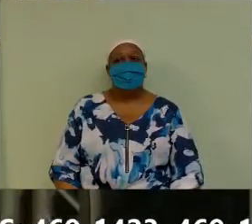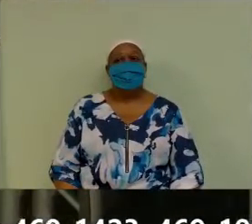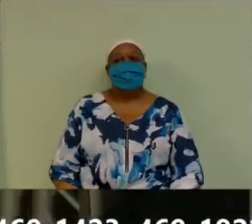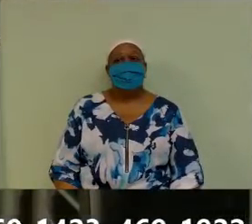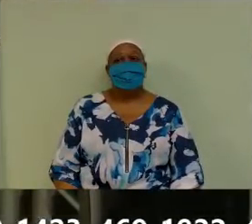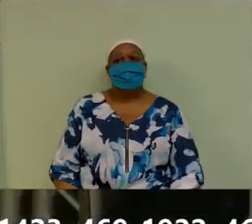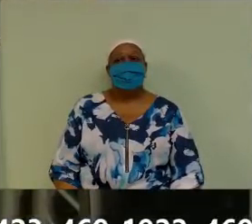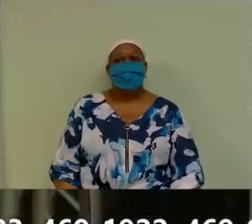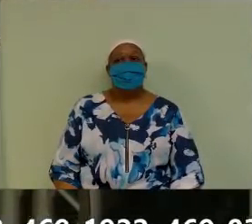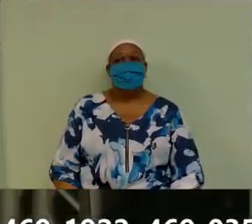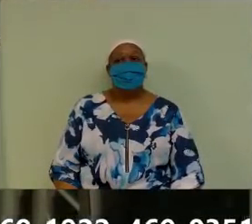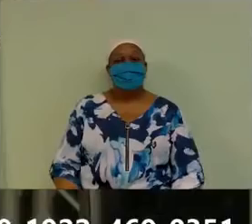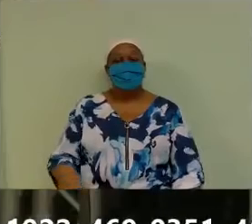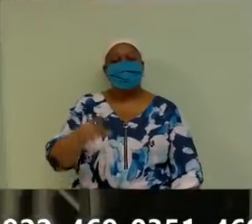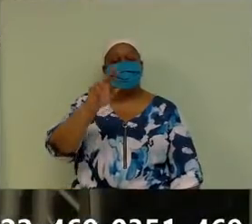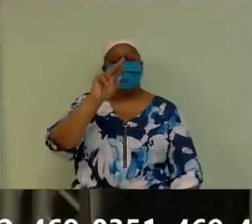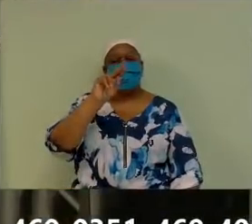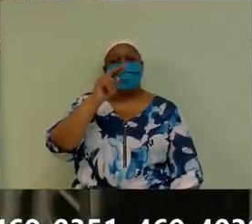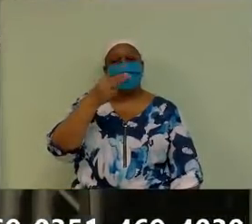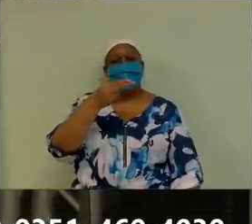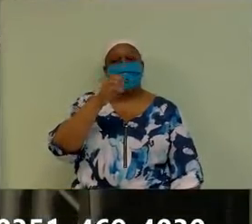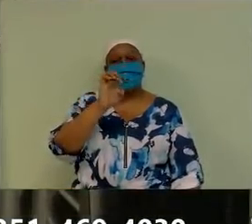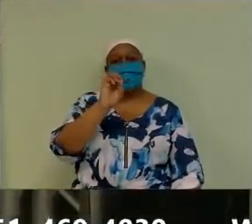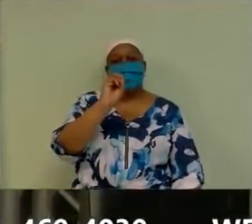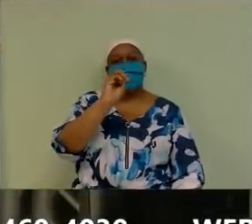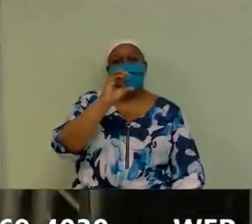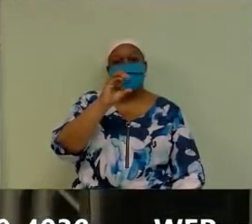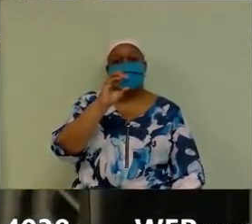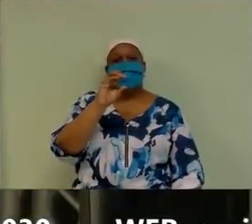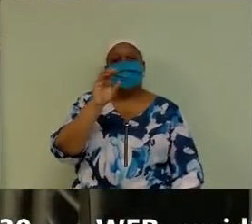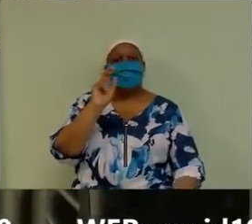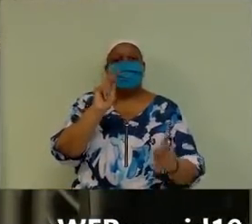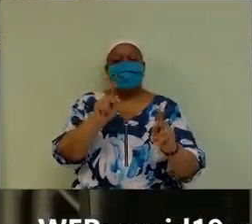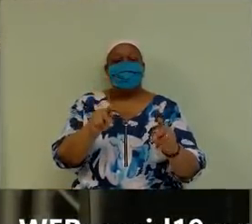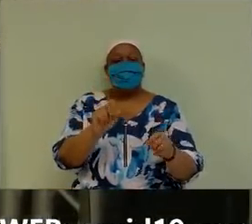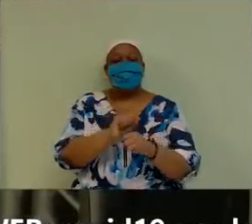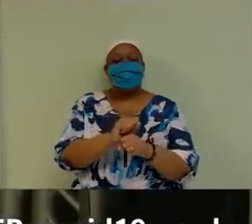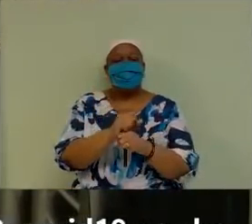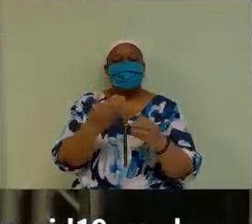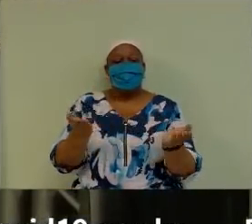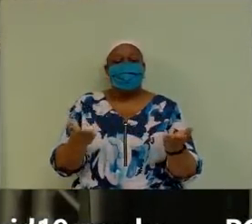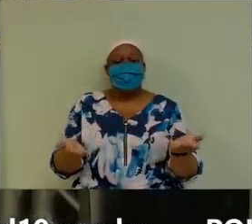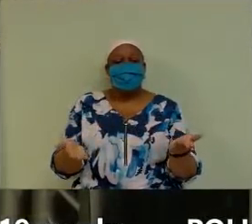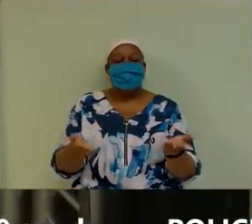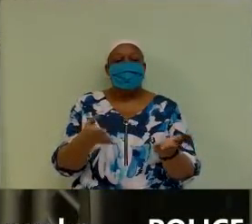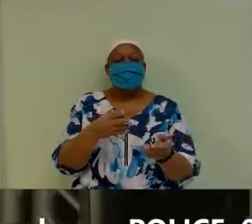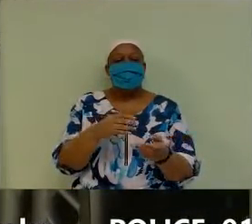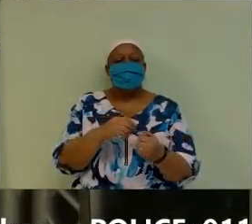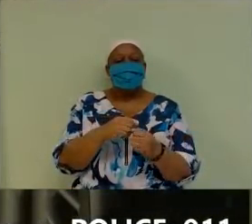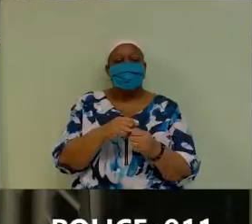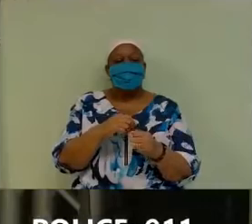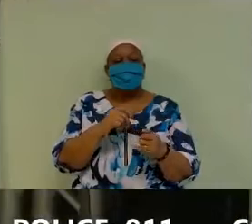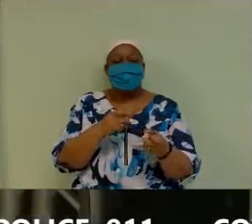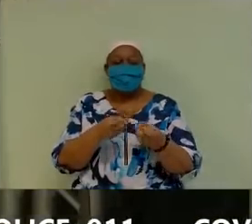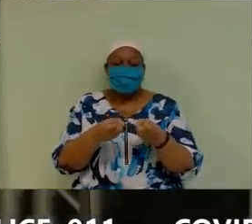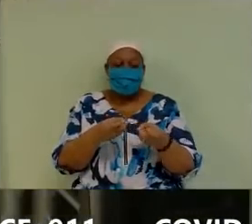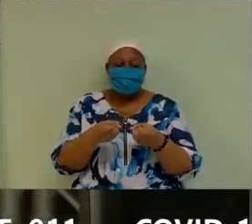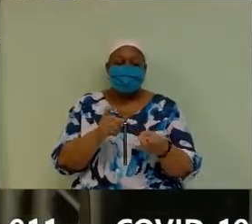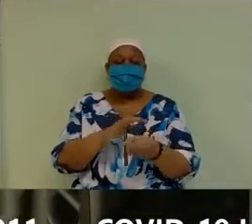that is the National Emergency Operating Center and the Health Emergency Operating Center, and